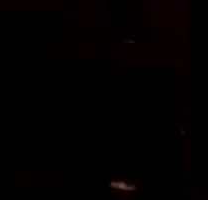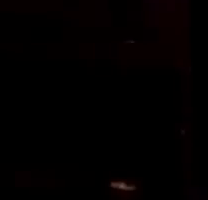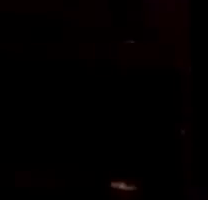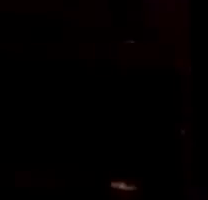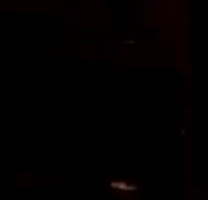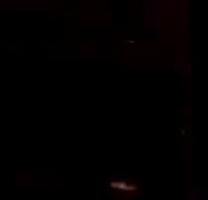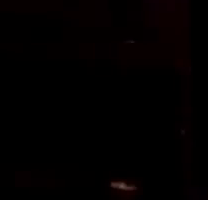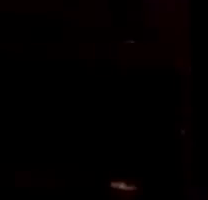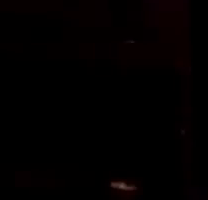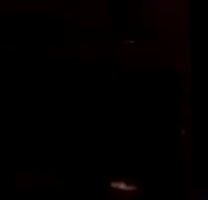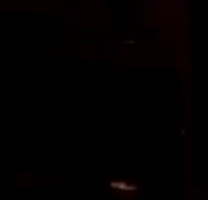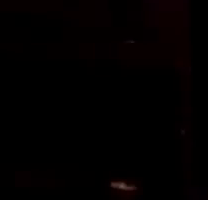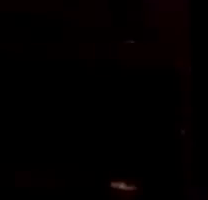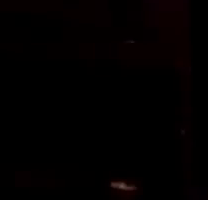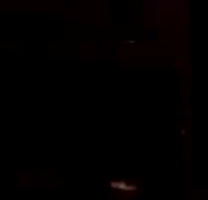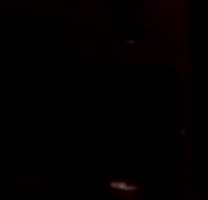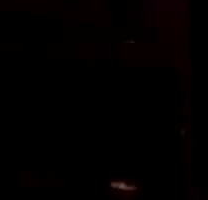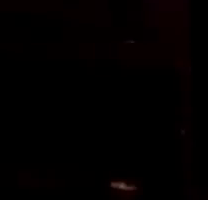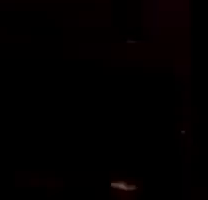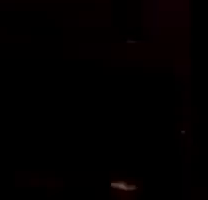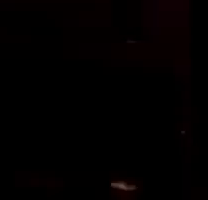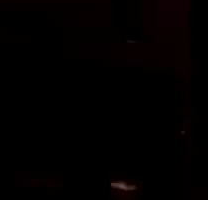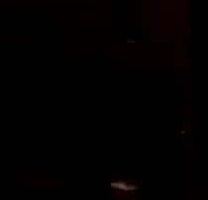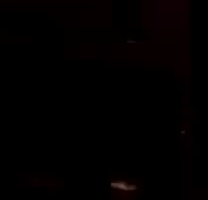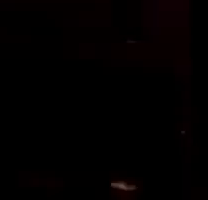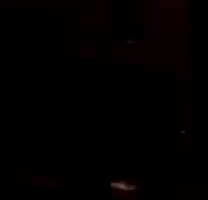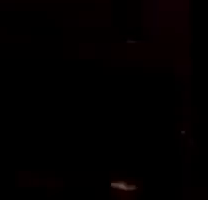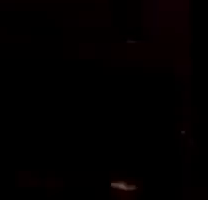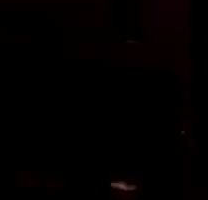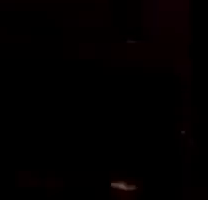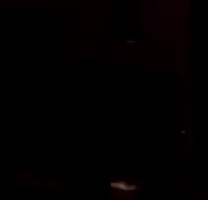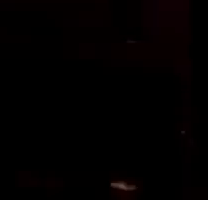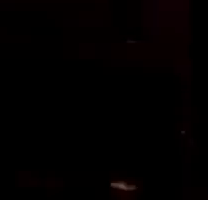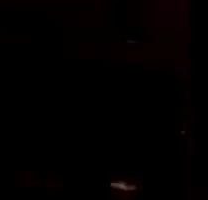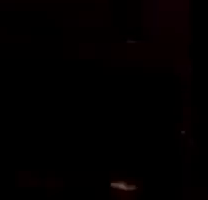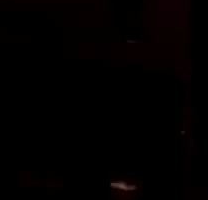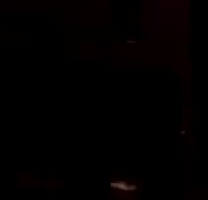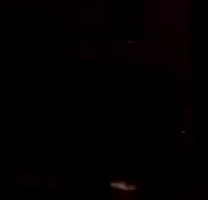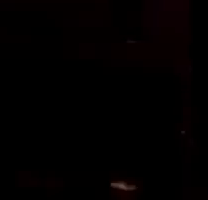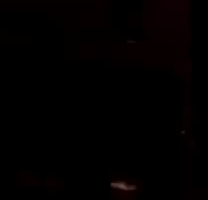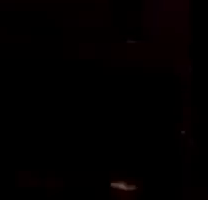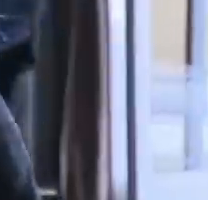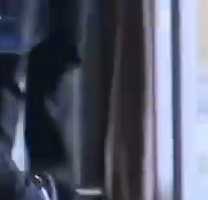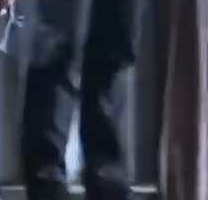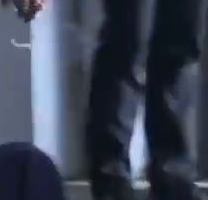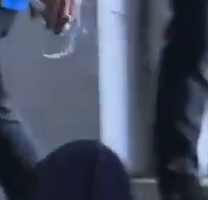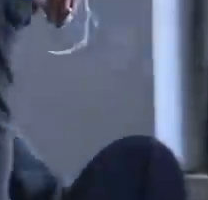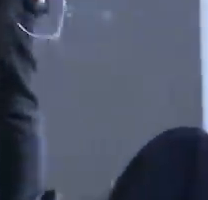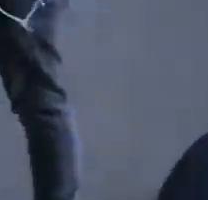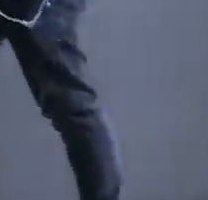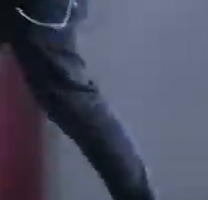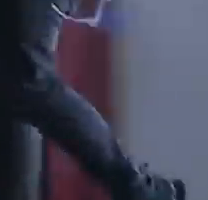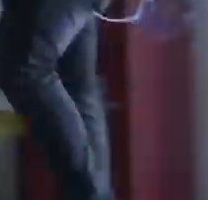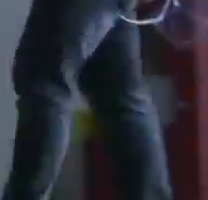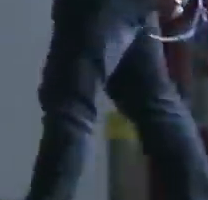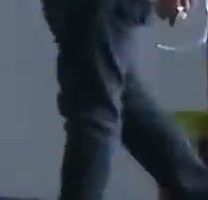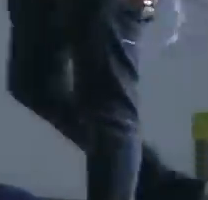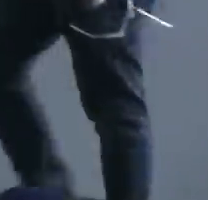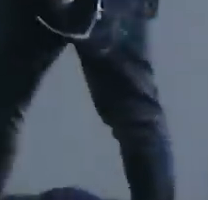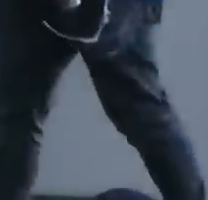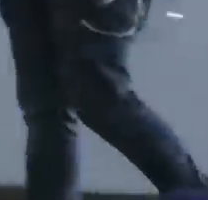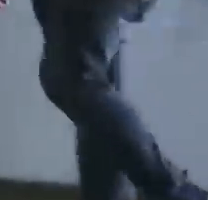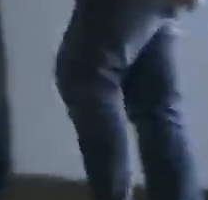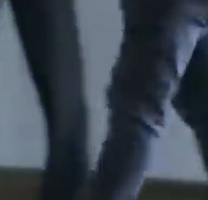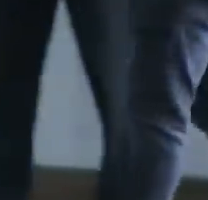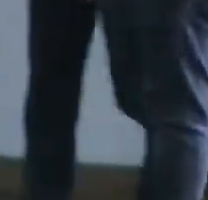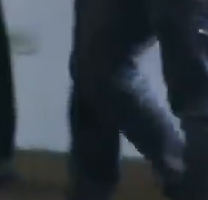Senator Pacquiao running for president. Just before we lost him there, we were asking him about what he thinks about the